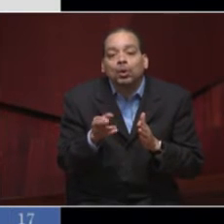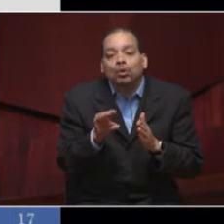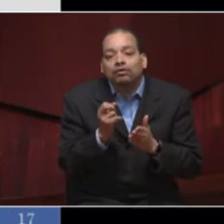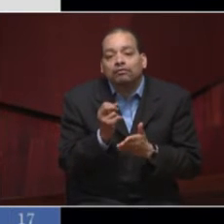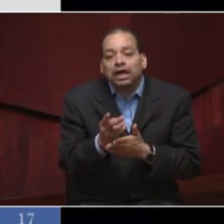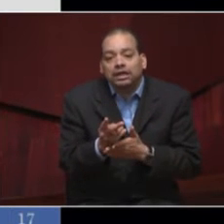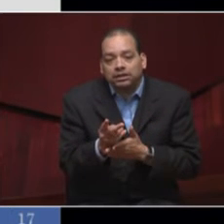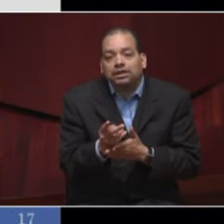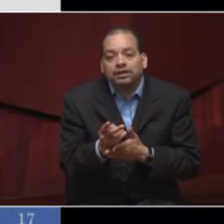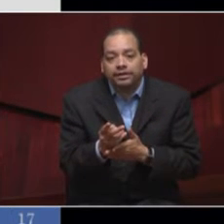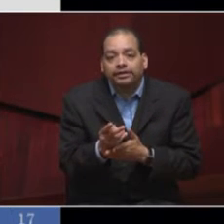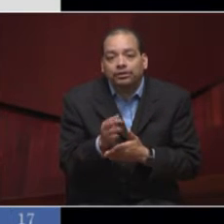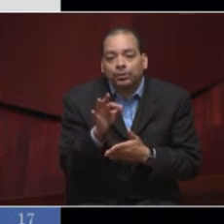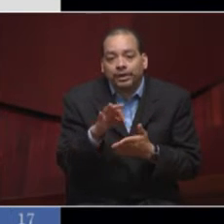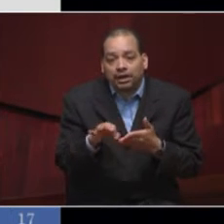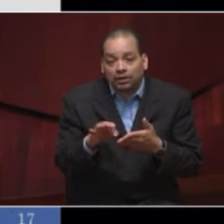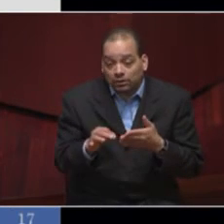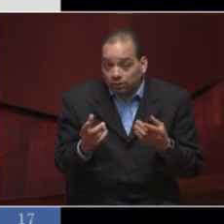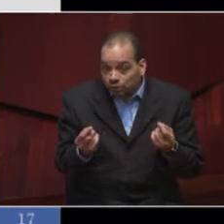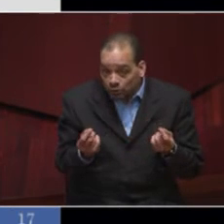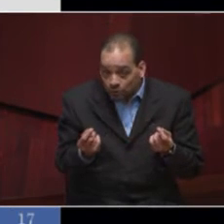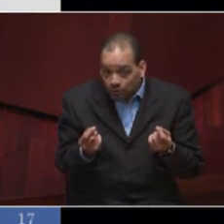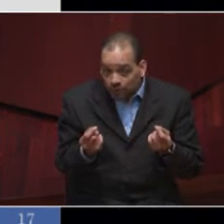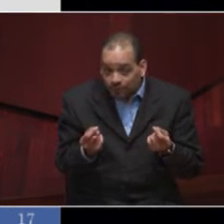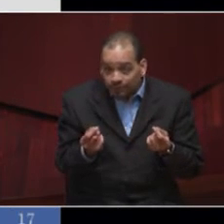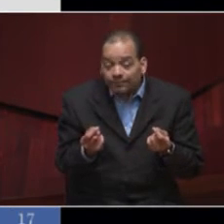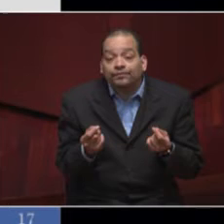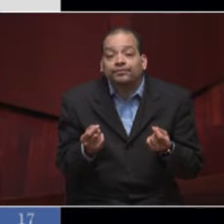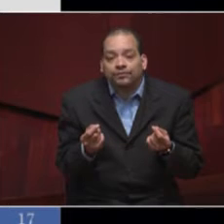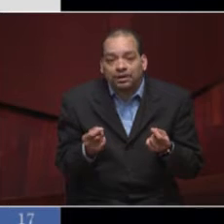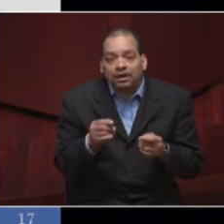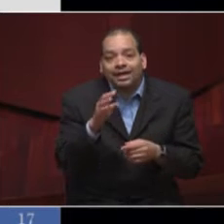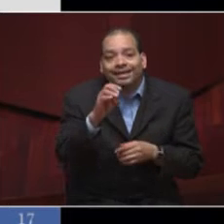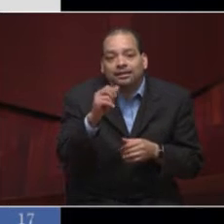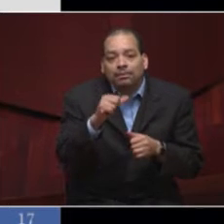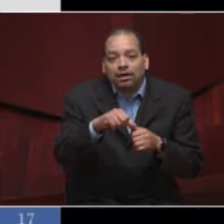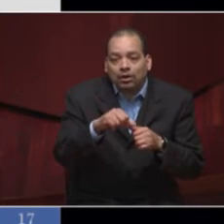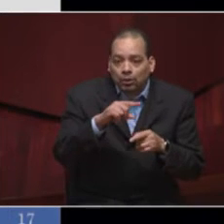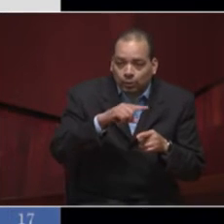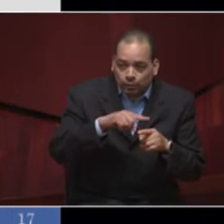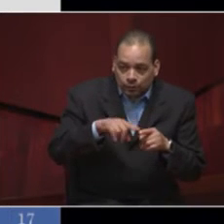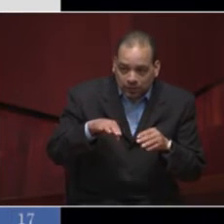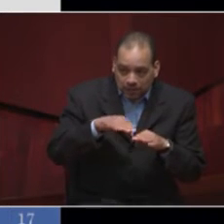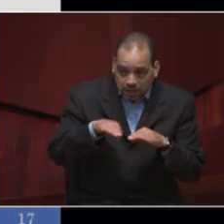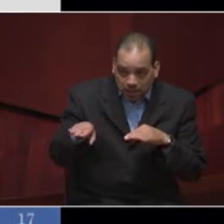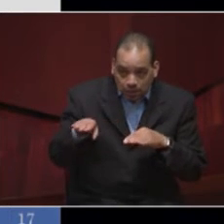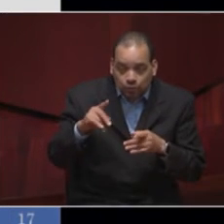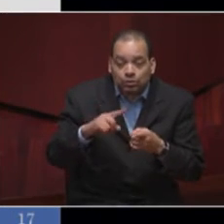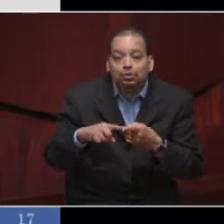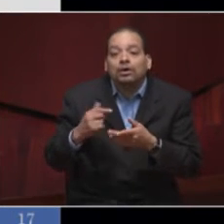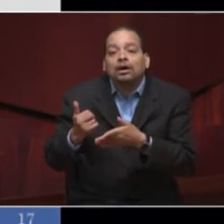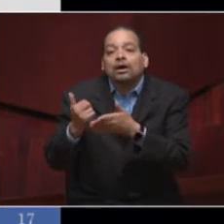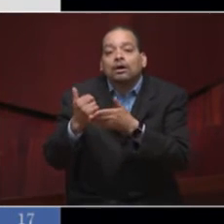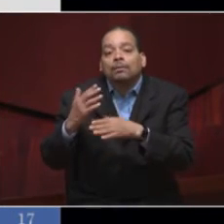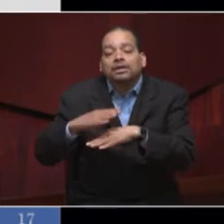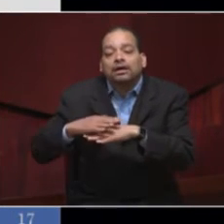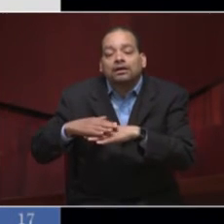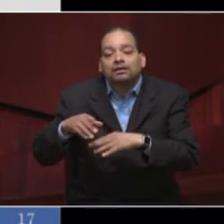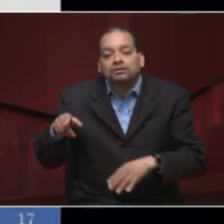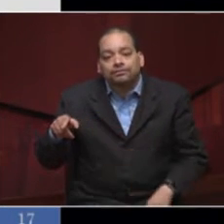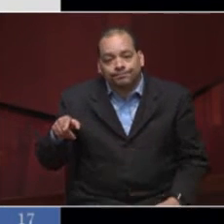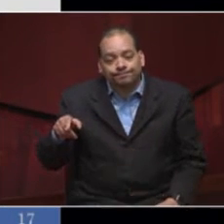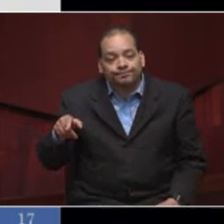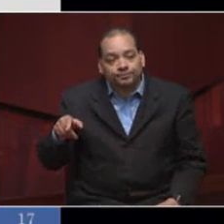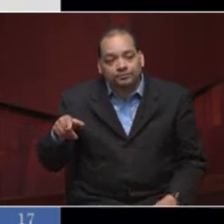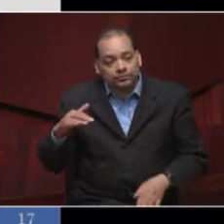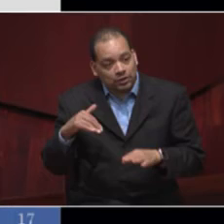accounts, all you have to do is just send an email back to the help desk when you receive that message, the request from